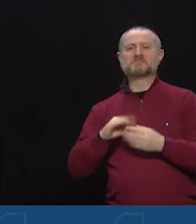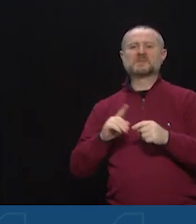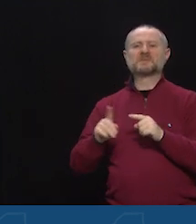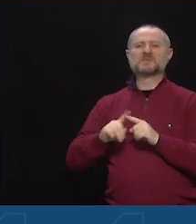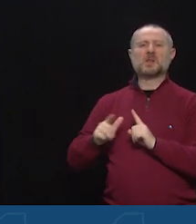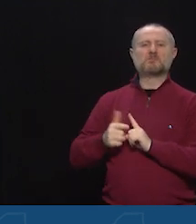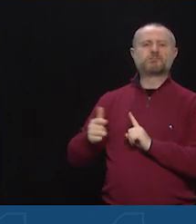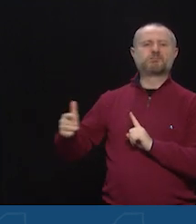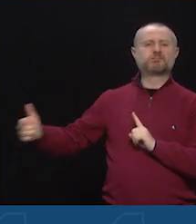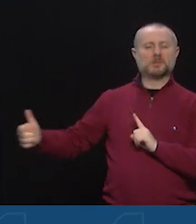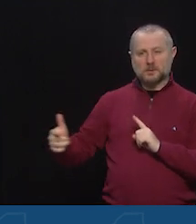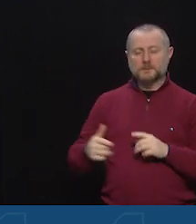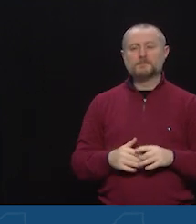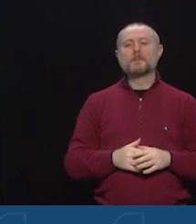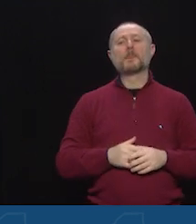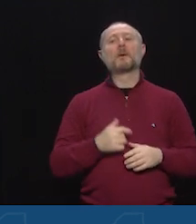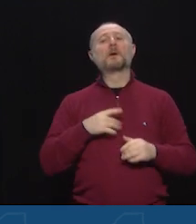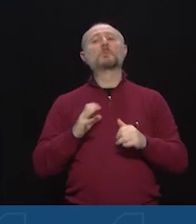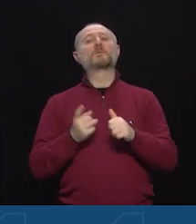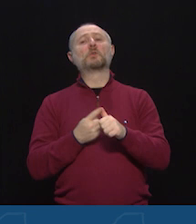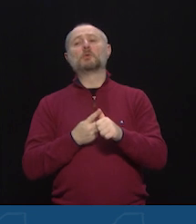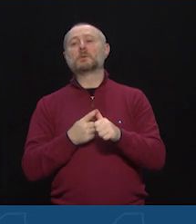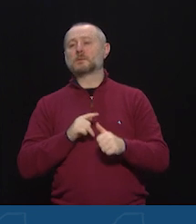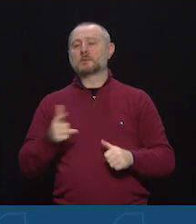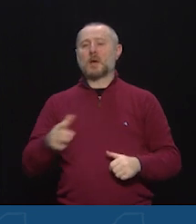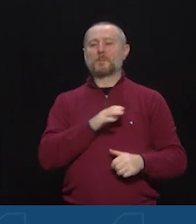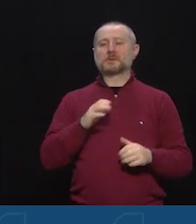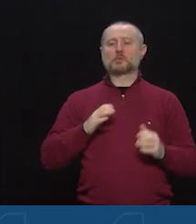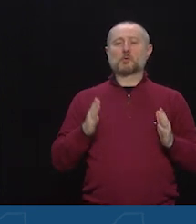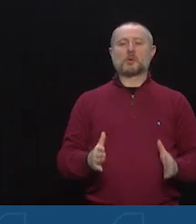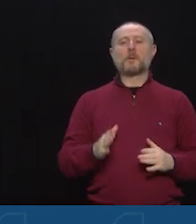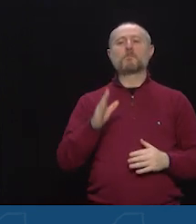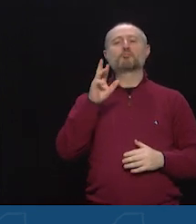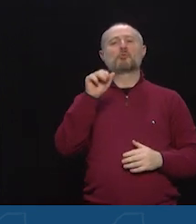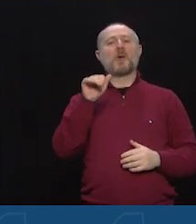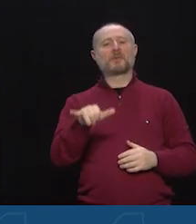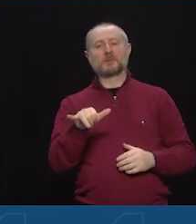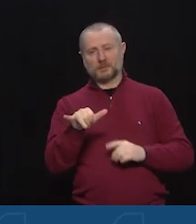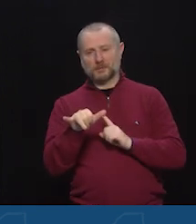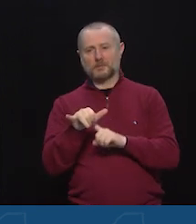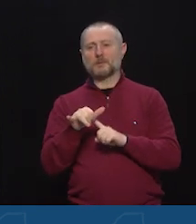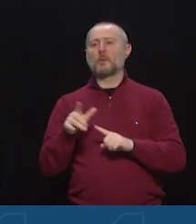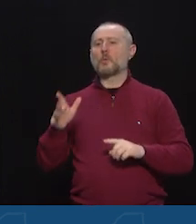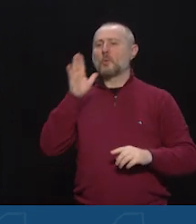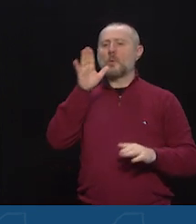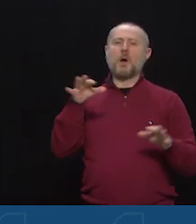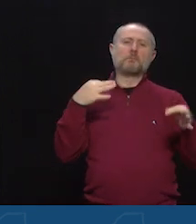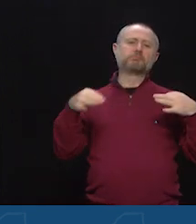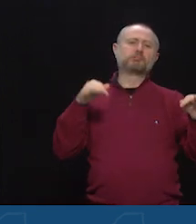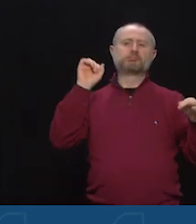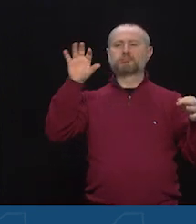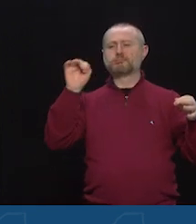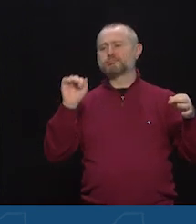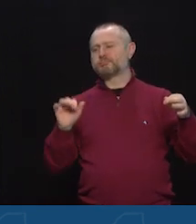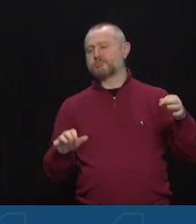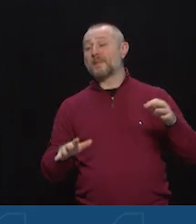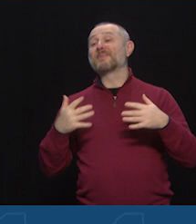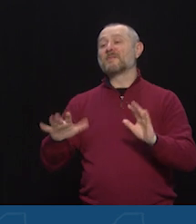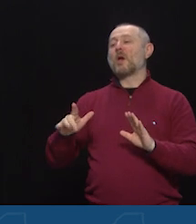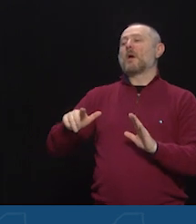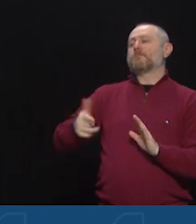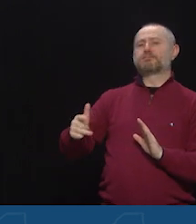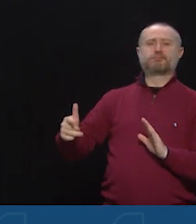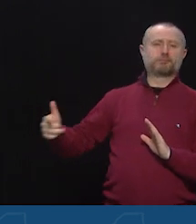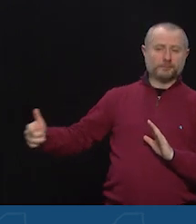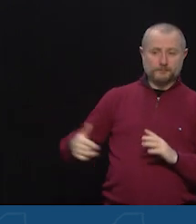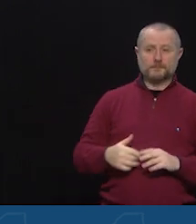mentioned. Let's hear first of all from Commissioner Bray on her preparations, then we'll hear from Commissioner Dominguez, Chairman Lieber, and so you'll have